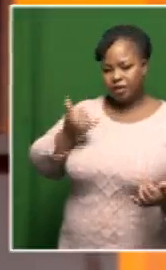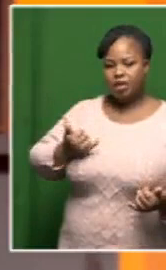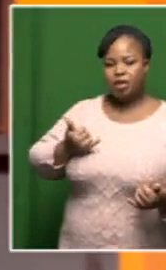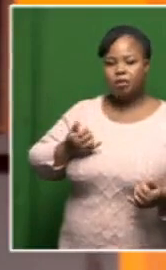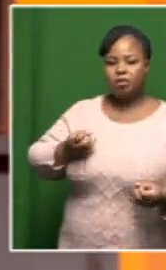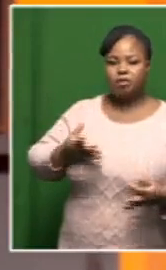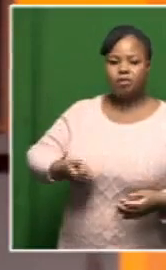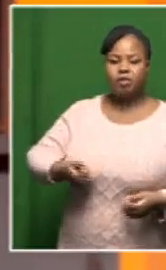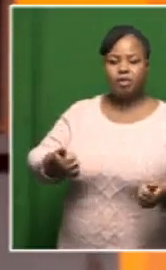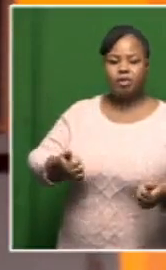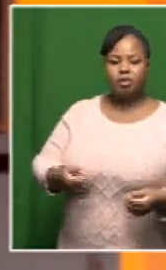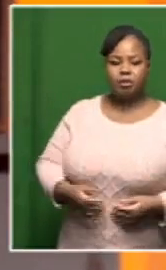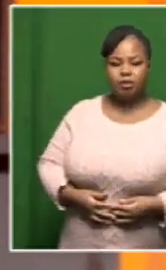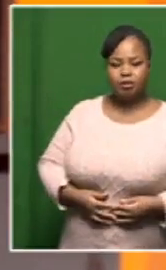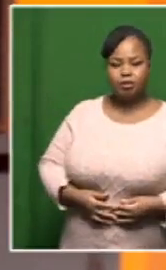it gives back.